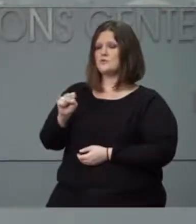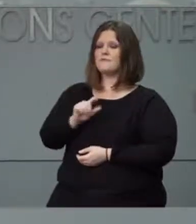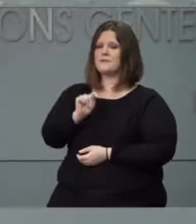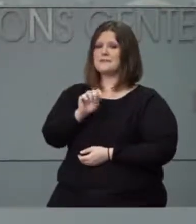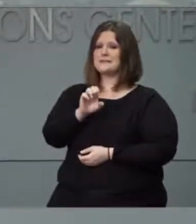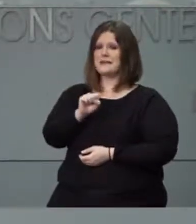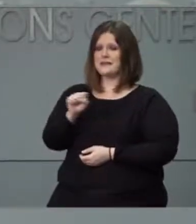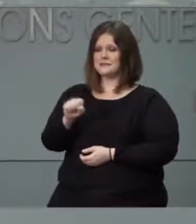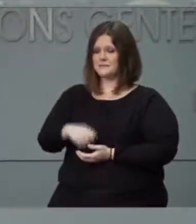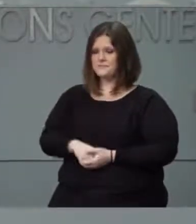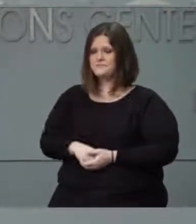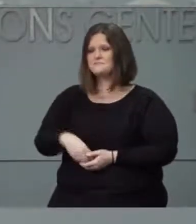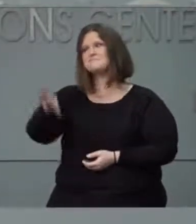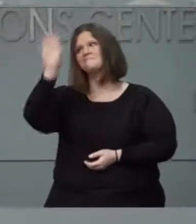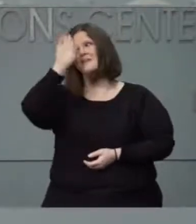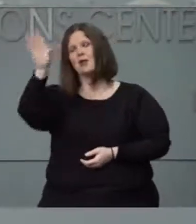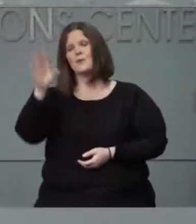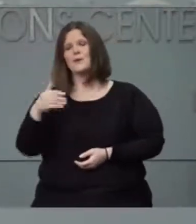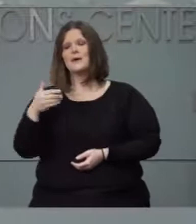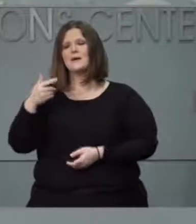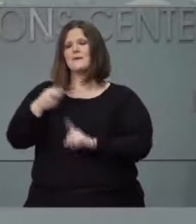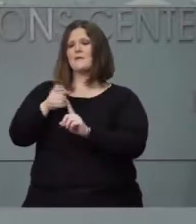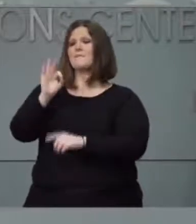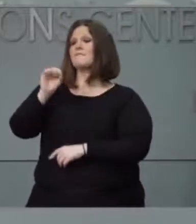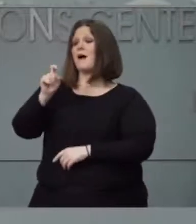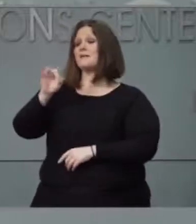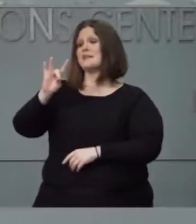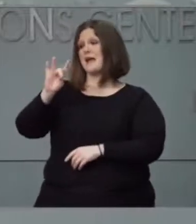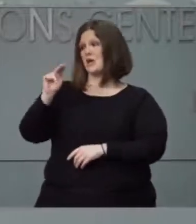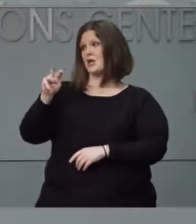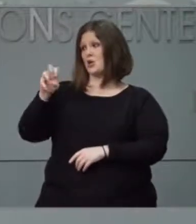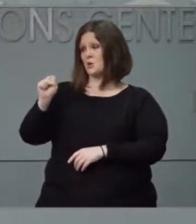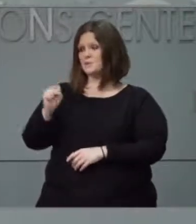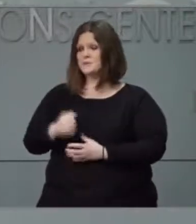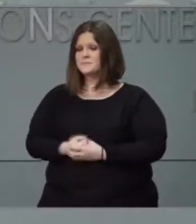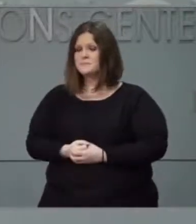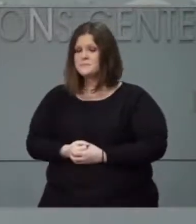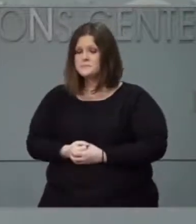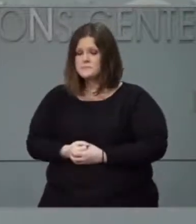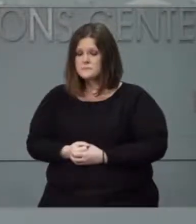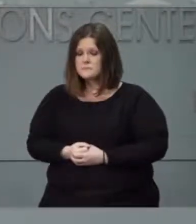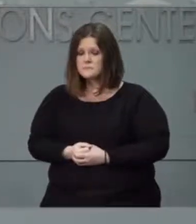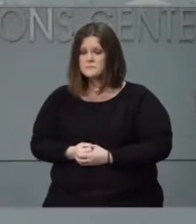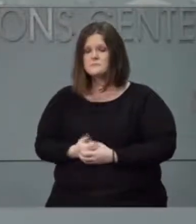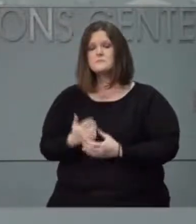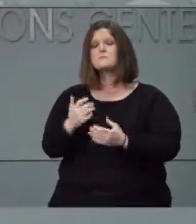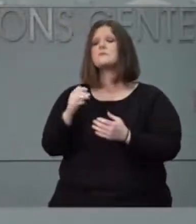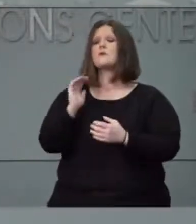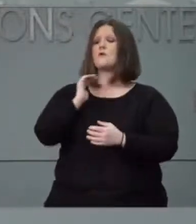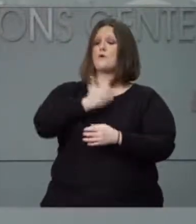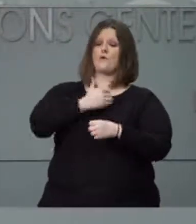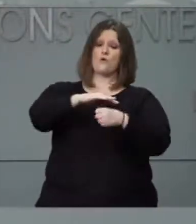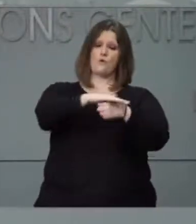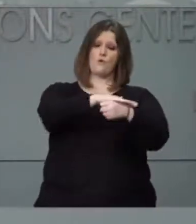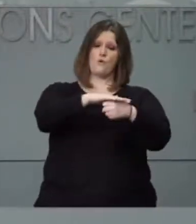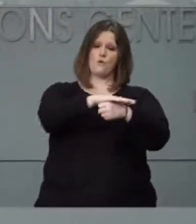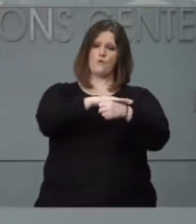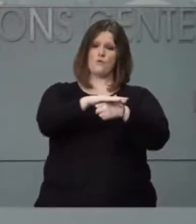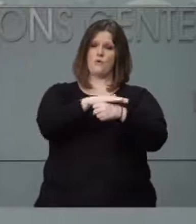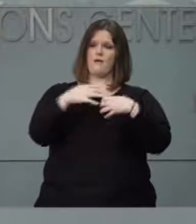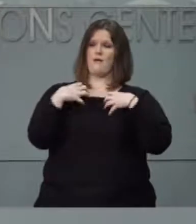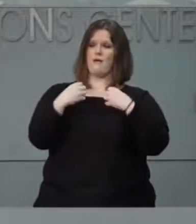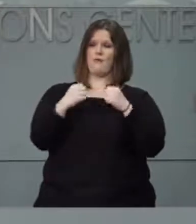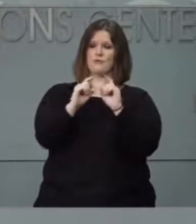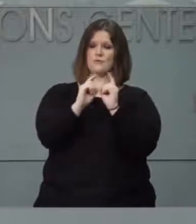Good afternoon, Secretary Cohen. Tess Bargeber, Fox 8 News. We're hearing from some of our local public health departments, particularly